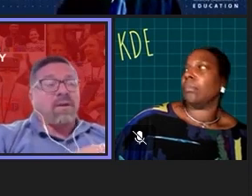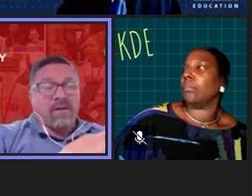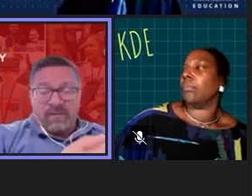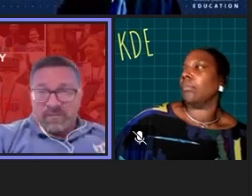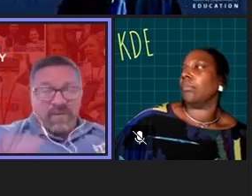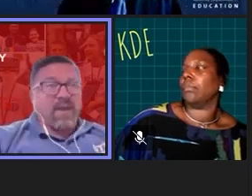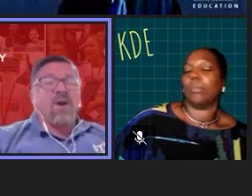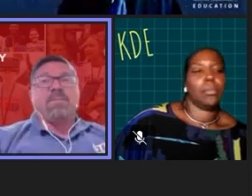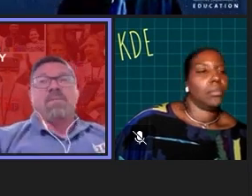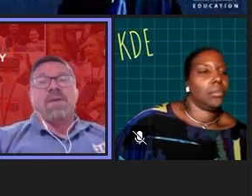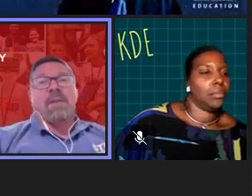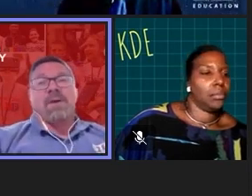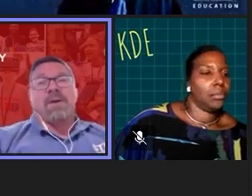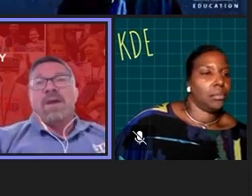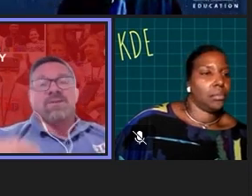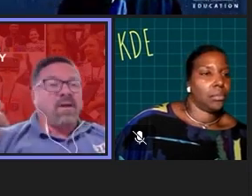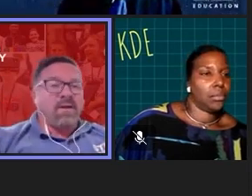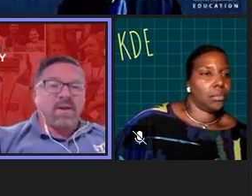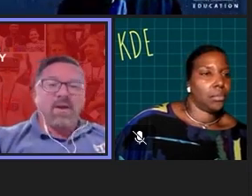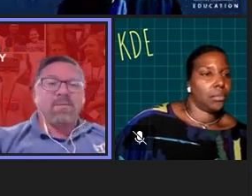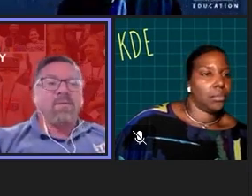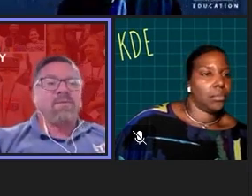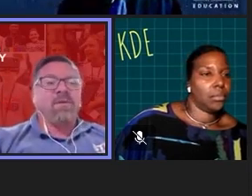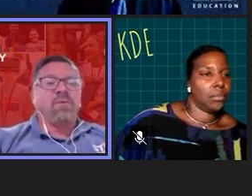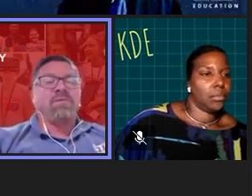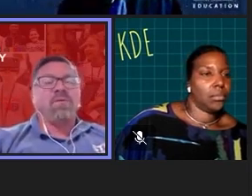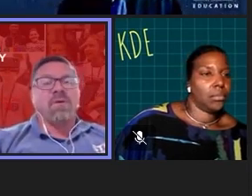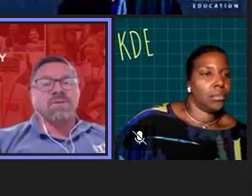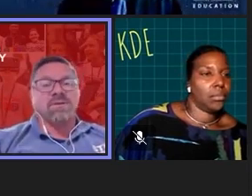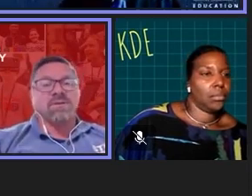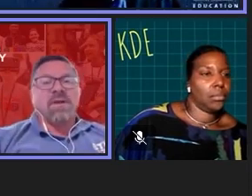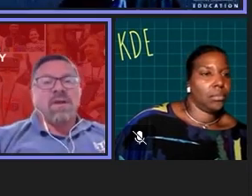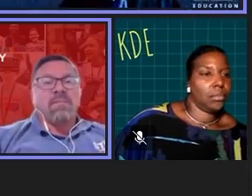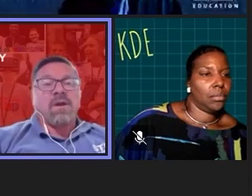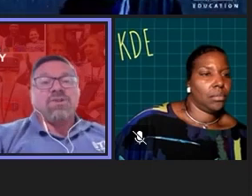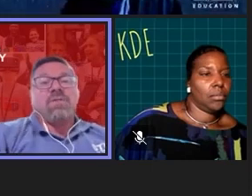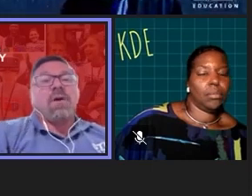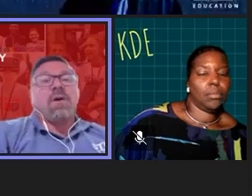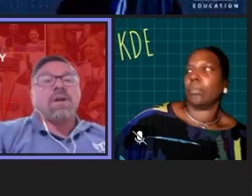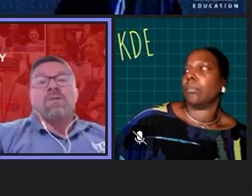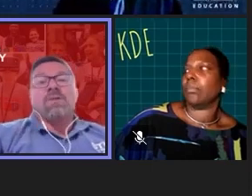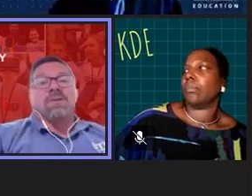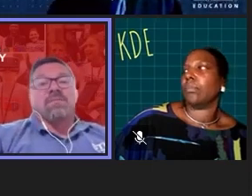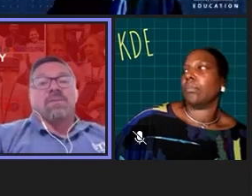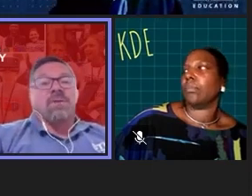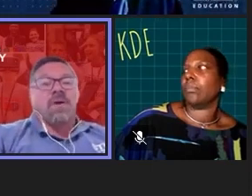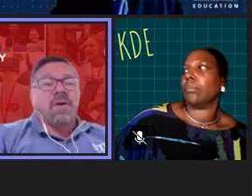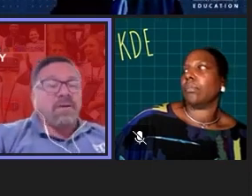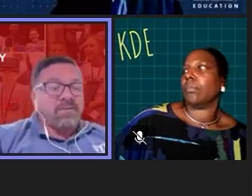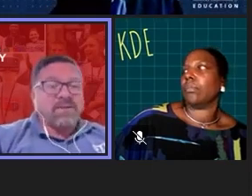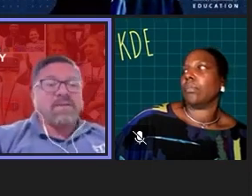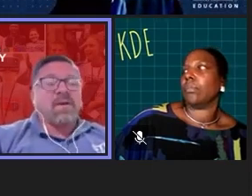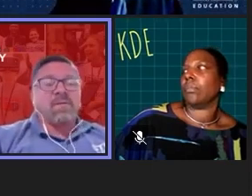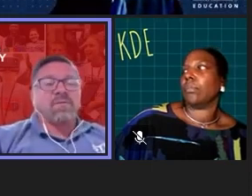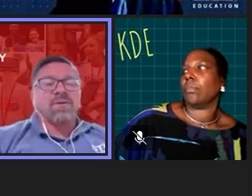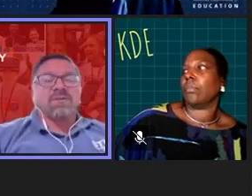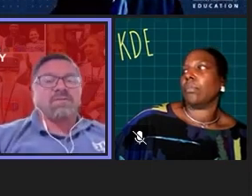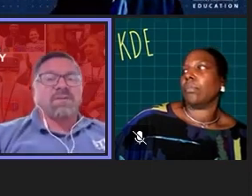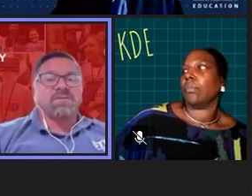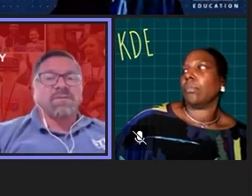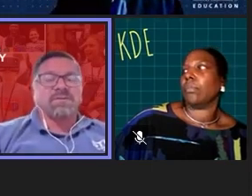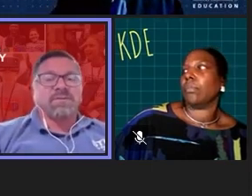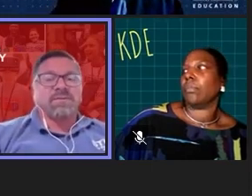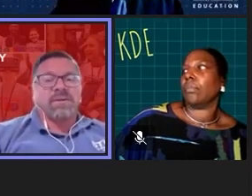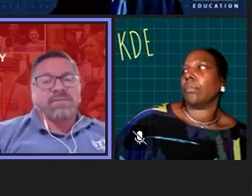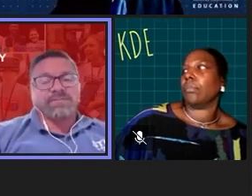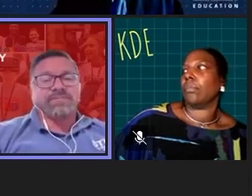Like they can help you with the application. They can help you with review questions because you've already chosen them. You've already said they are the most